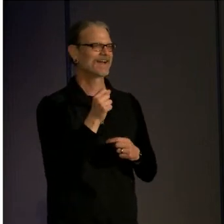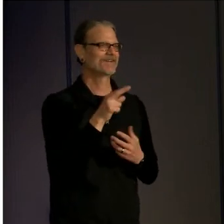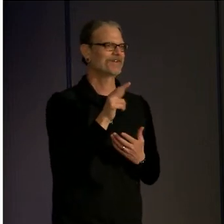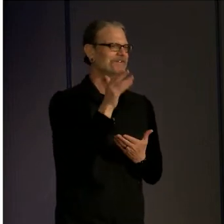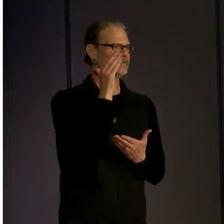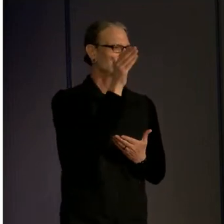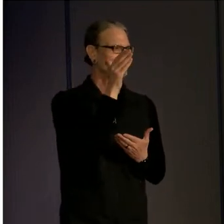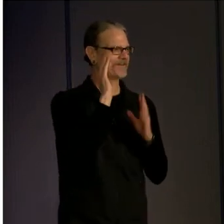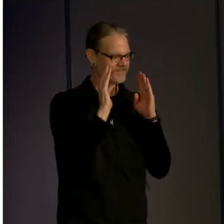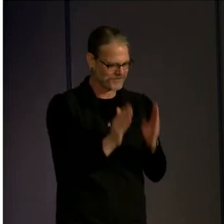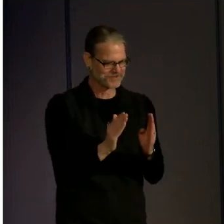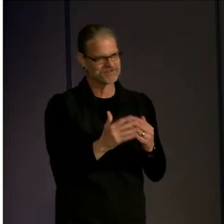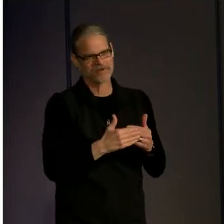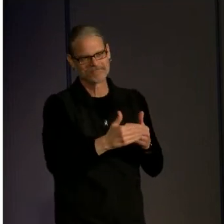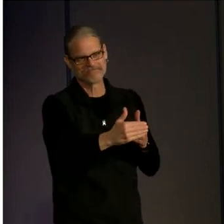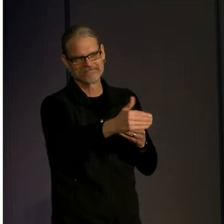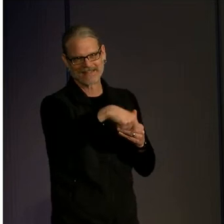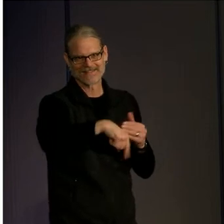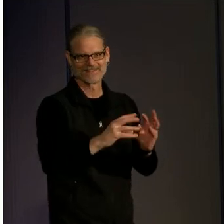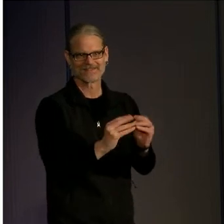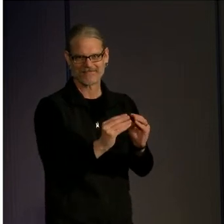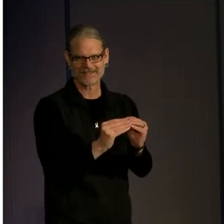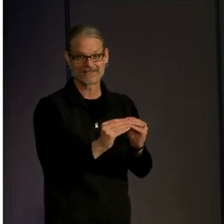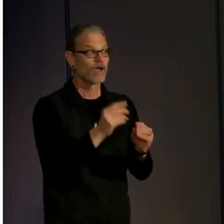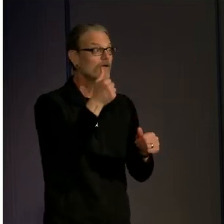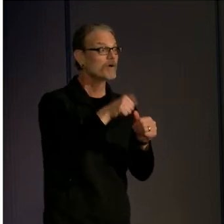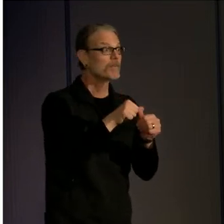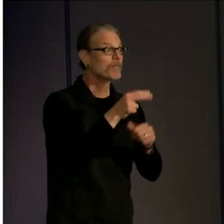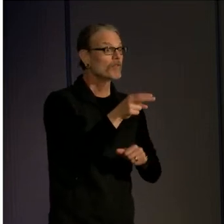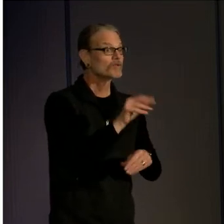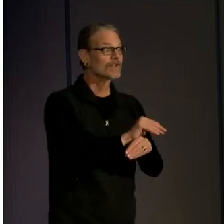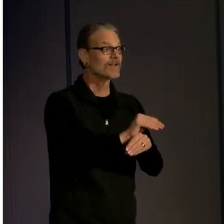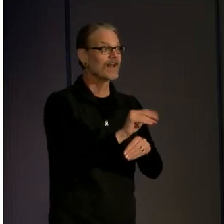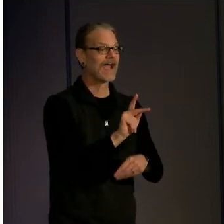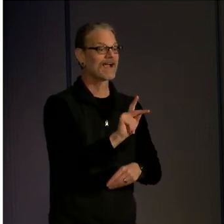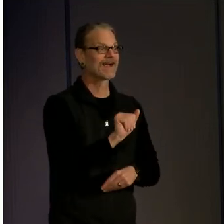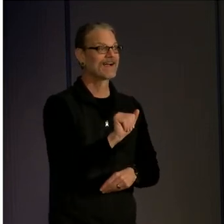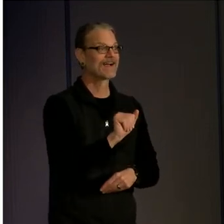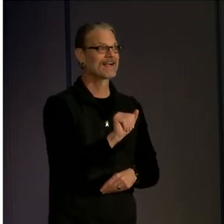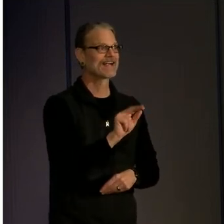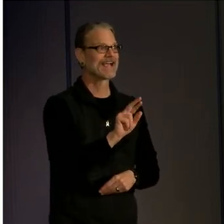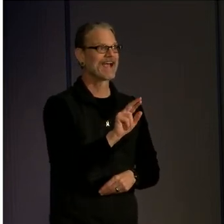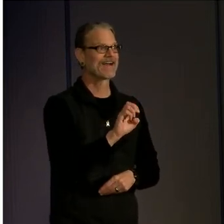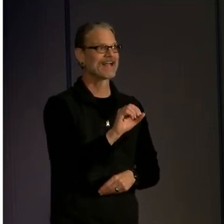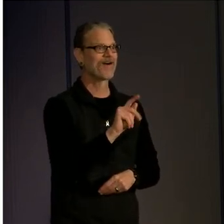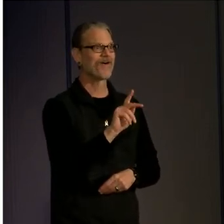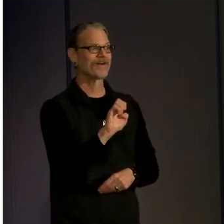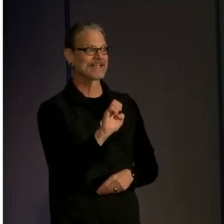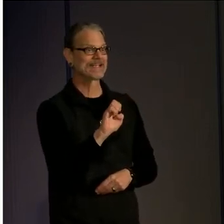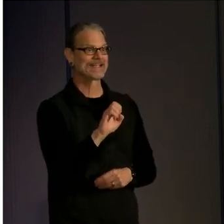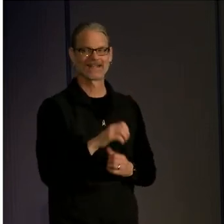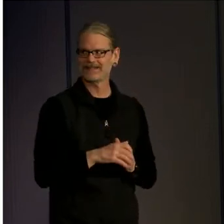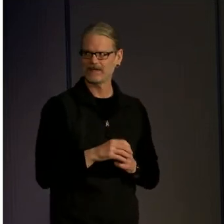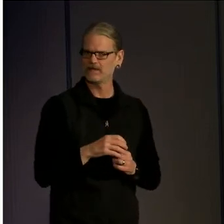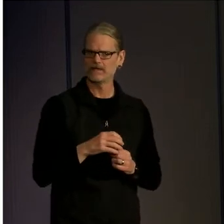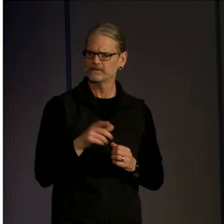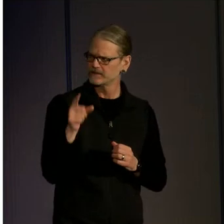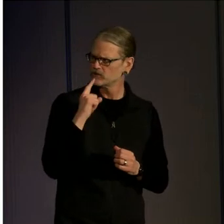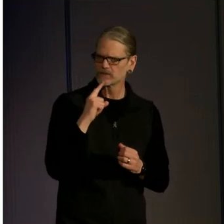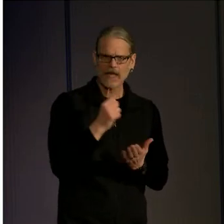next few days. And again, don't forget karaoke on Thursday night. And was it bingo tonight? I think that